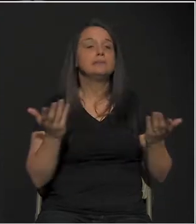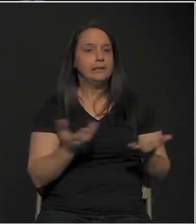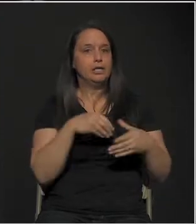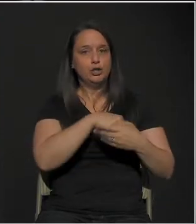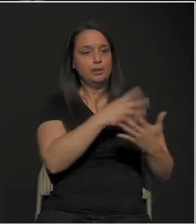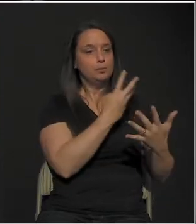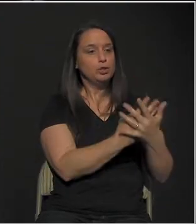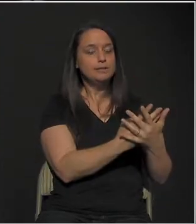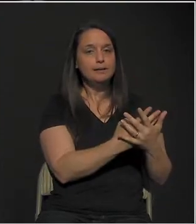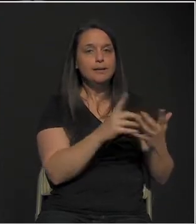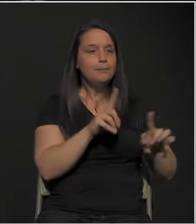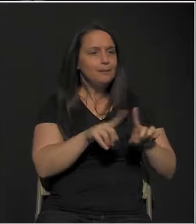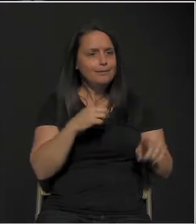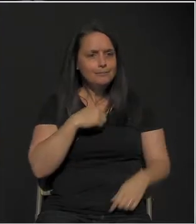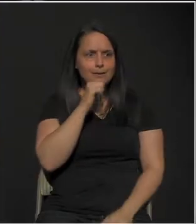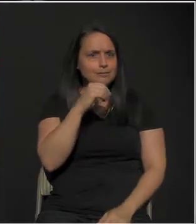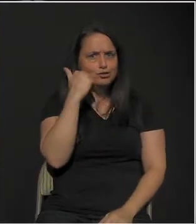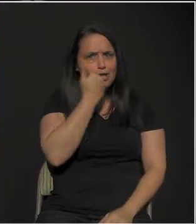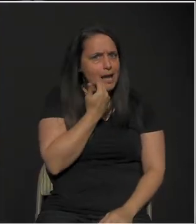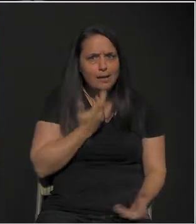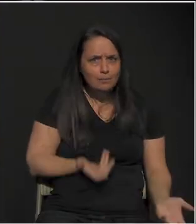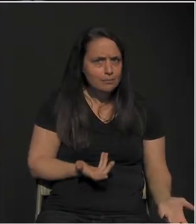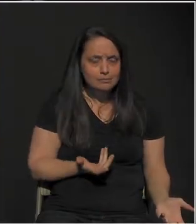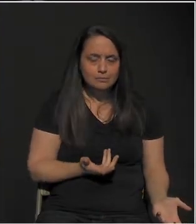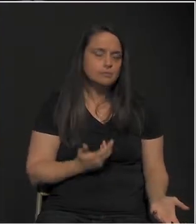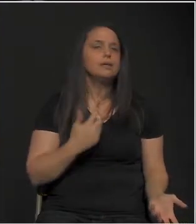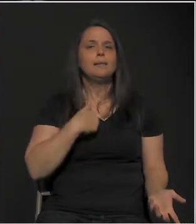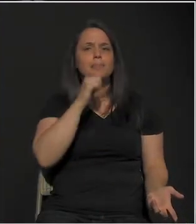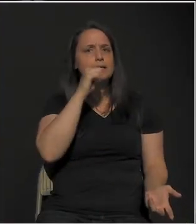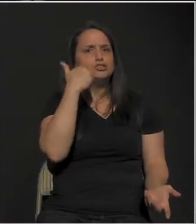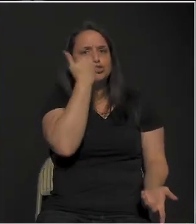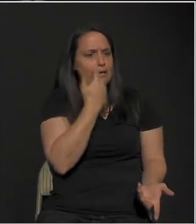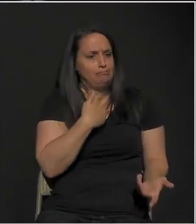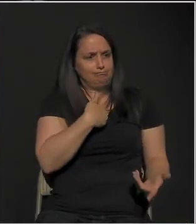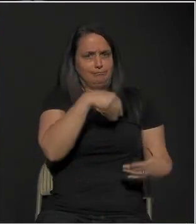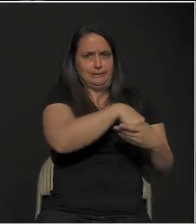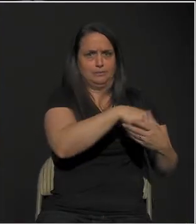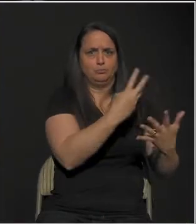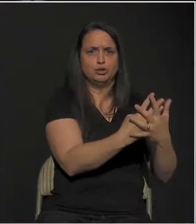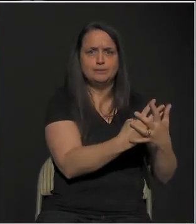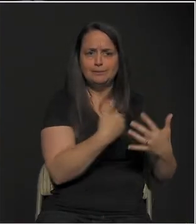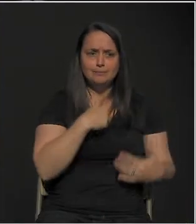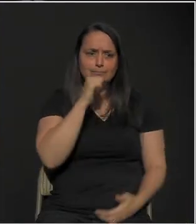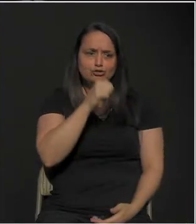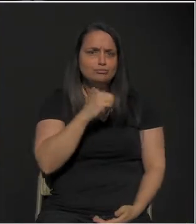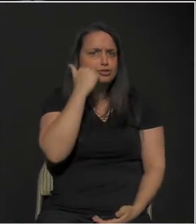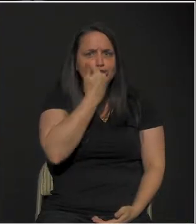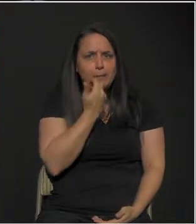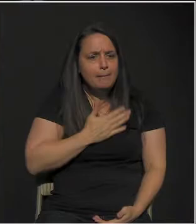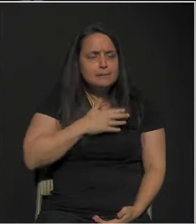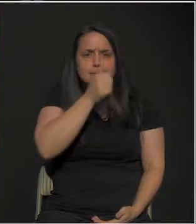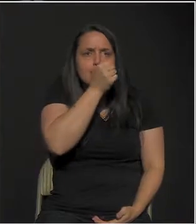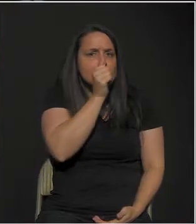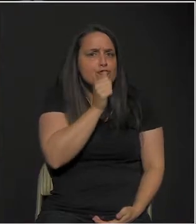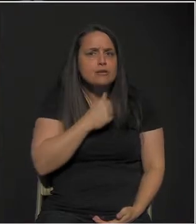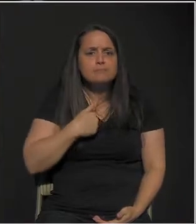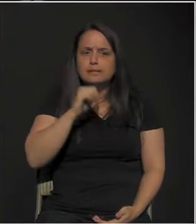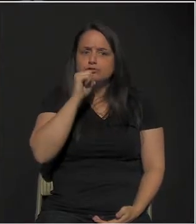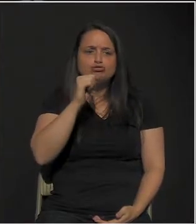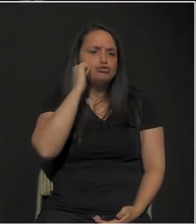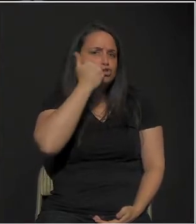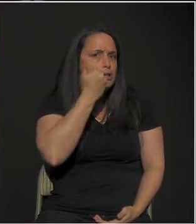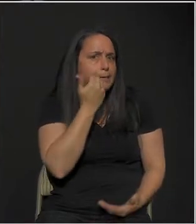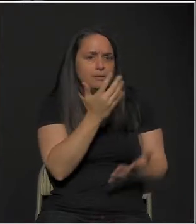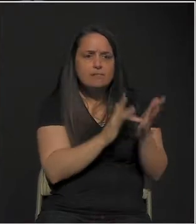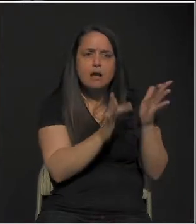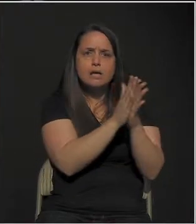prison. But I'm not ashamed of it. I'm not ashamed of being in prison. I'm not ashamed of my suffering. I'm not ashamed of the gospel. Why